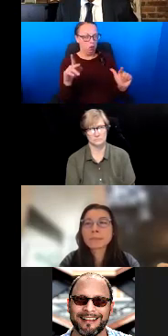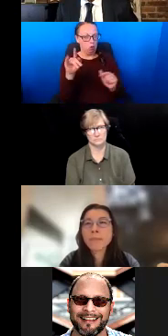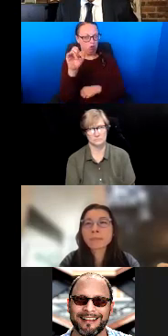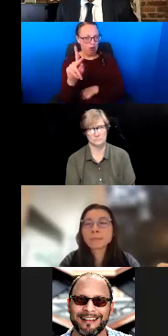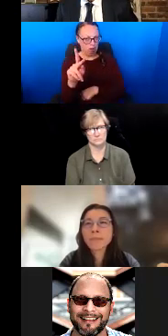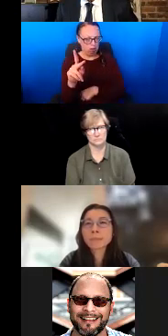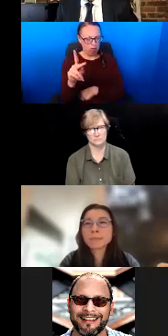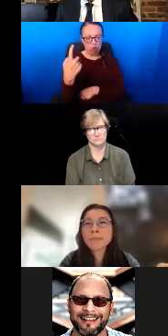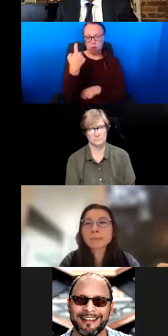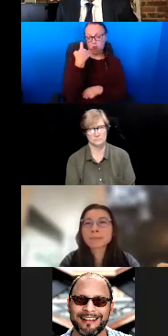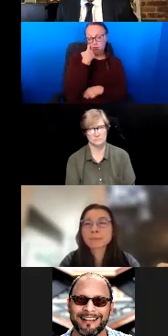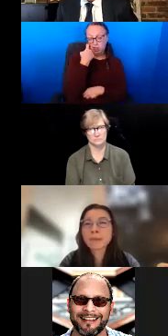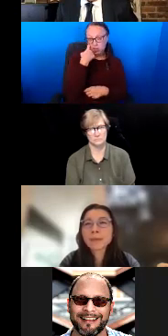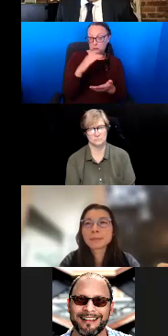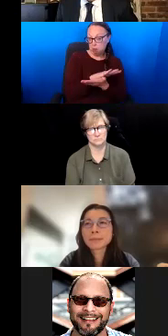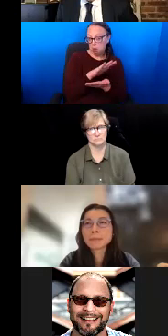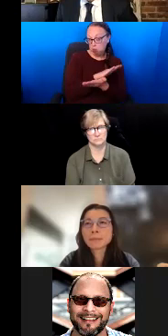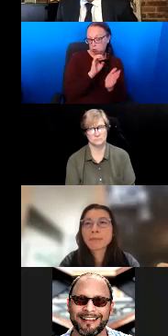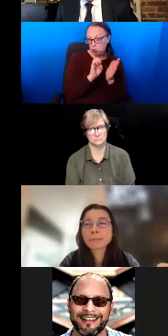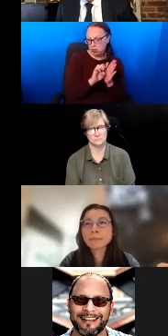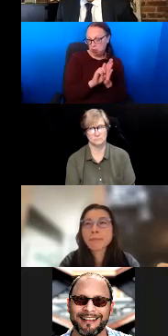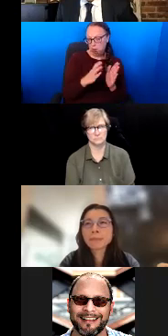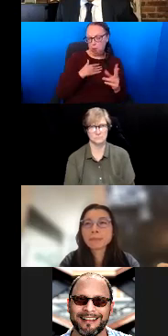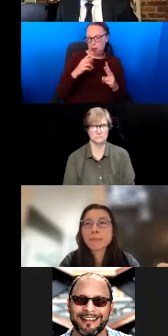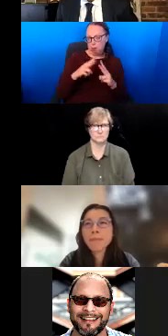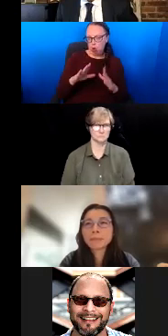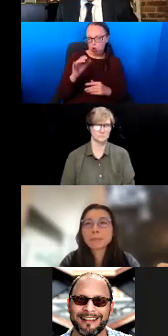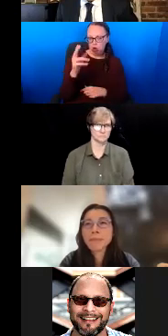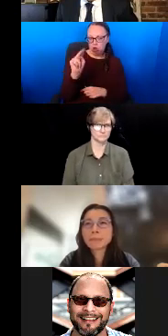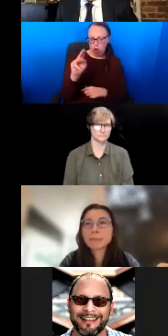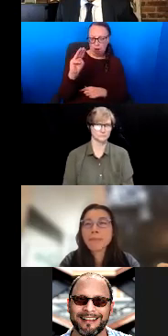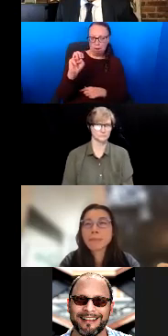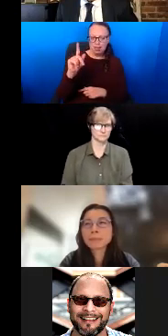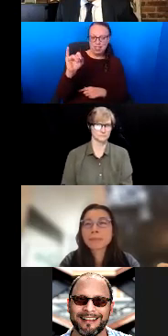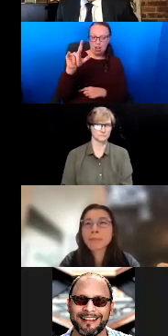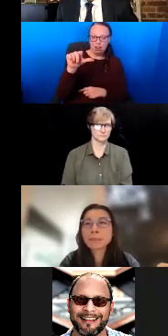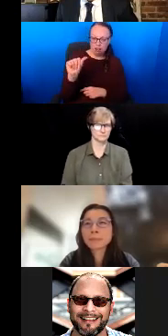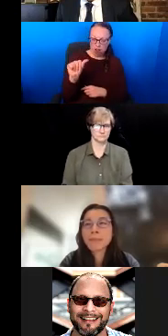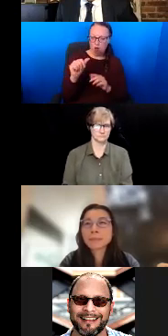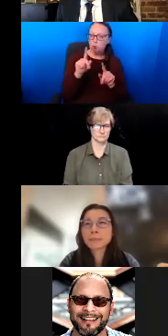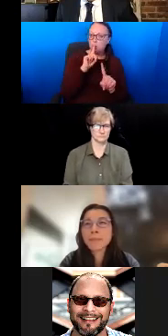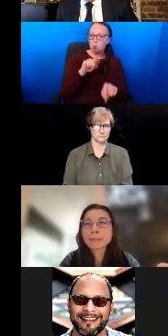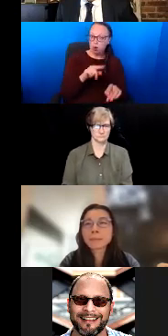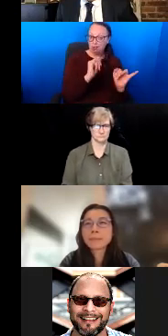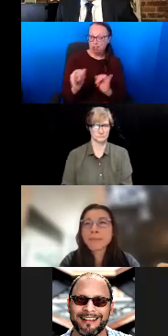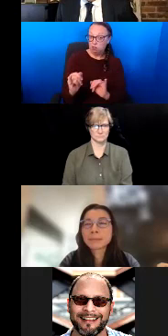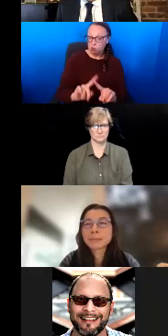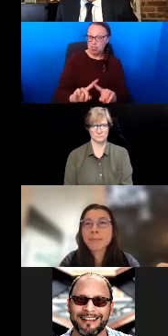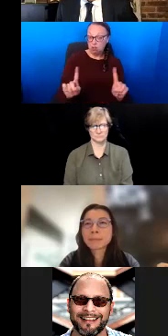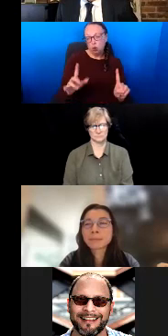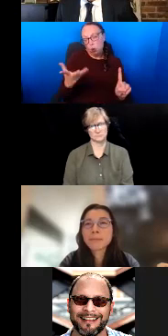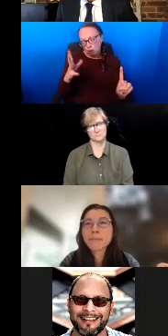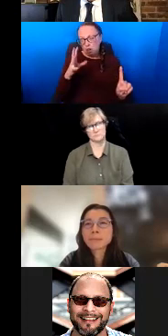in a recent paper, my main partner in this, John Medaglia, reported that individuals differ, or